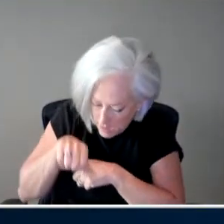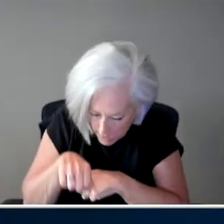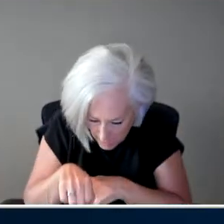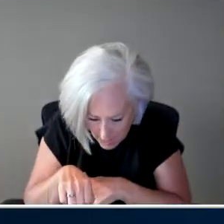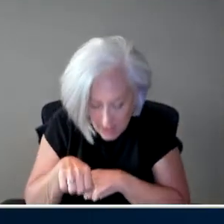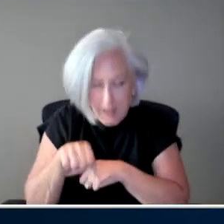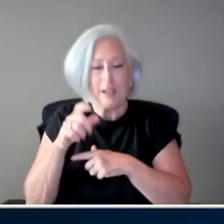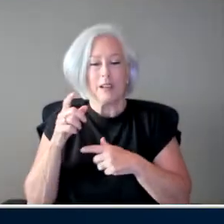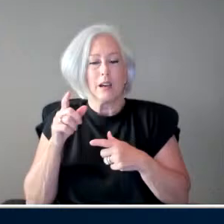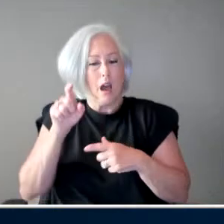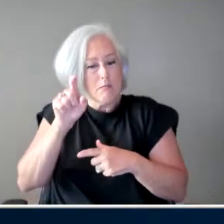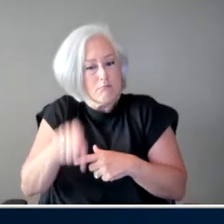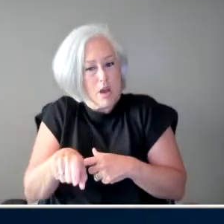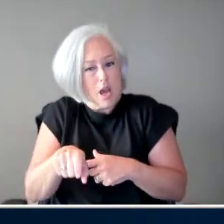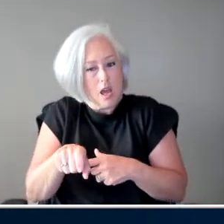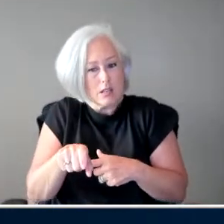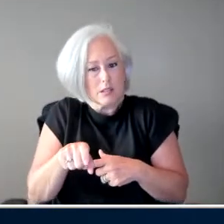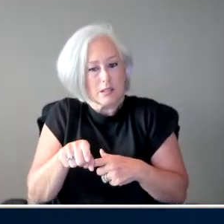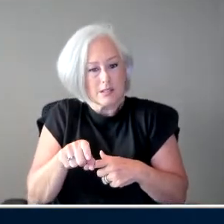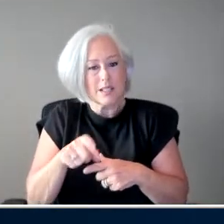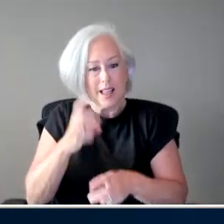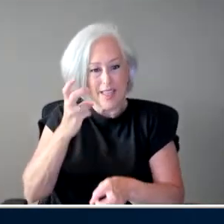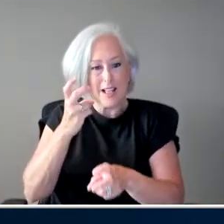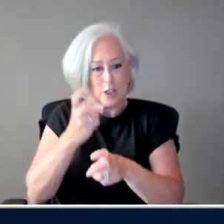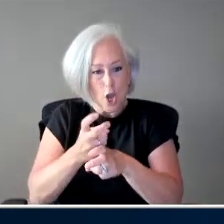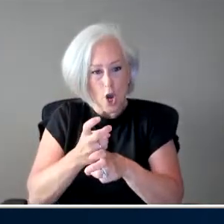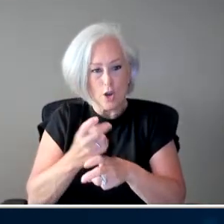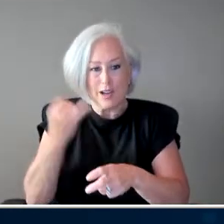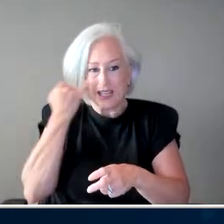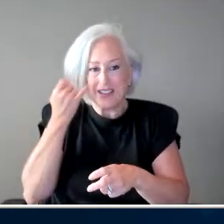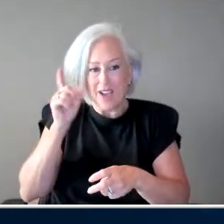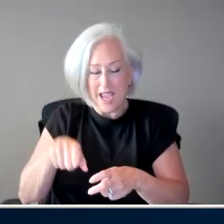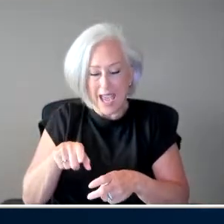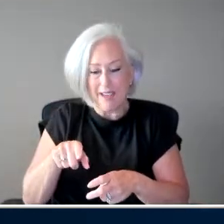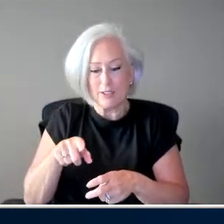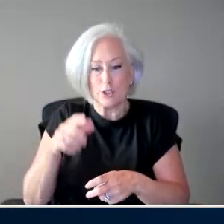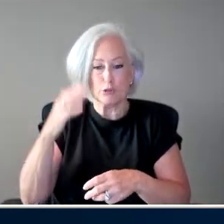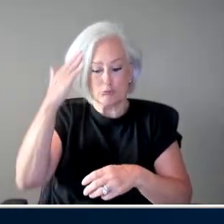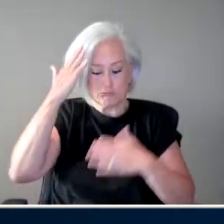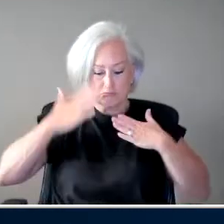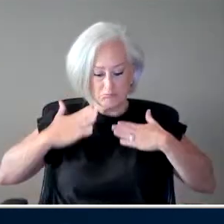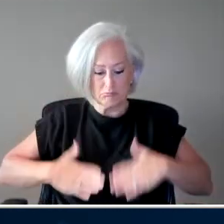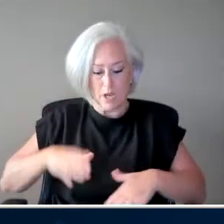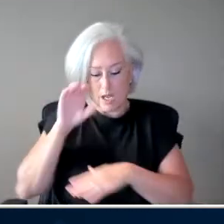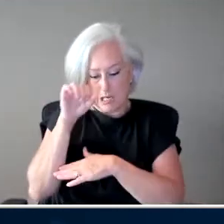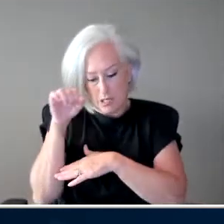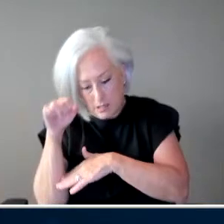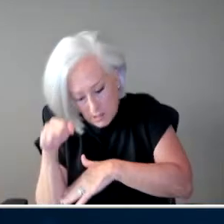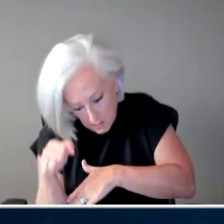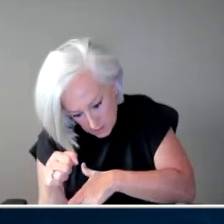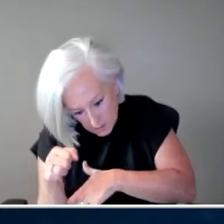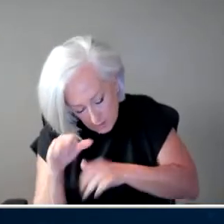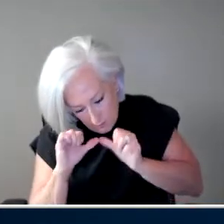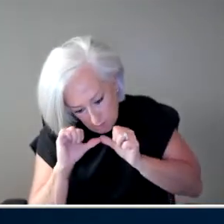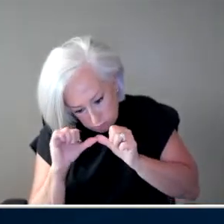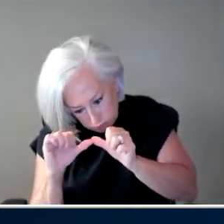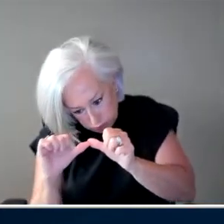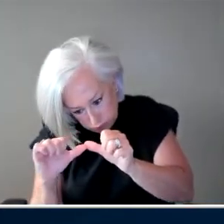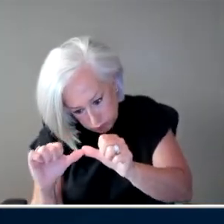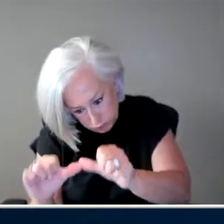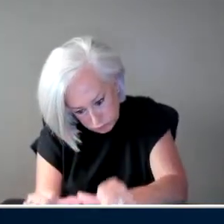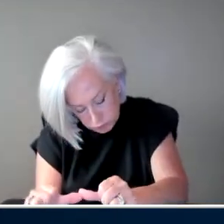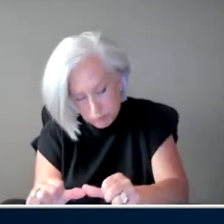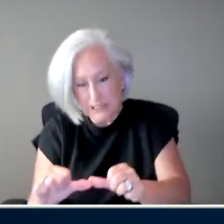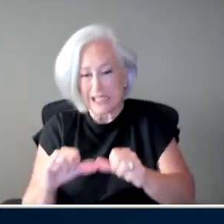at that angle. And if I need to work like that for 20 or 30 minutes, it can be very fatiguing. But with the exoscope, I just